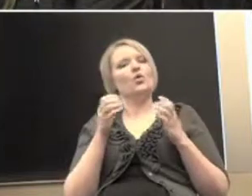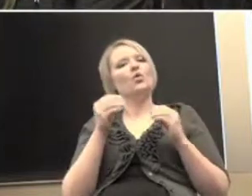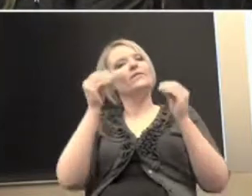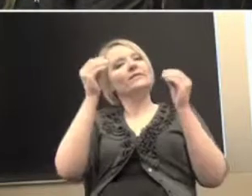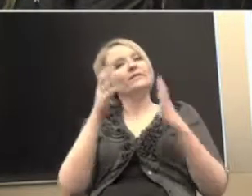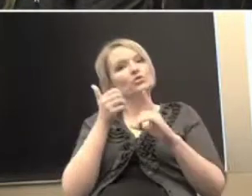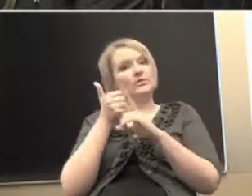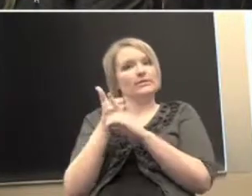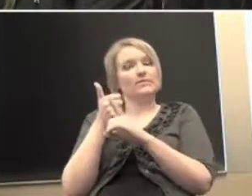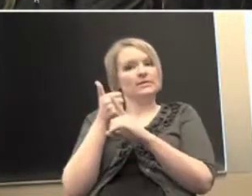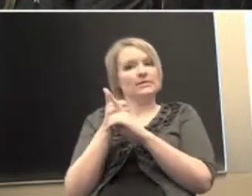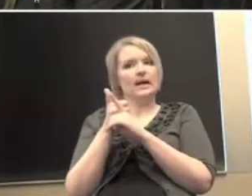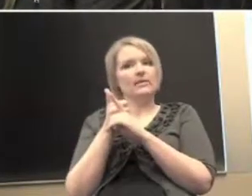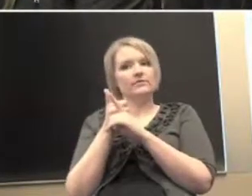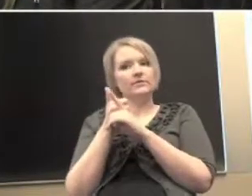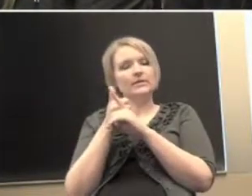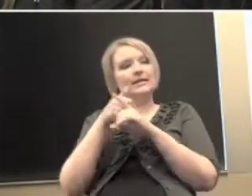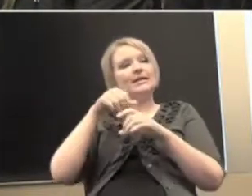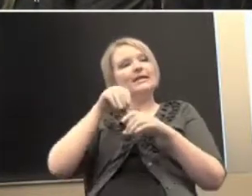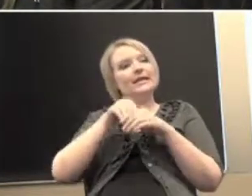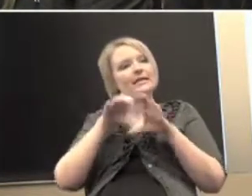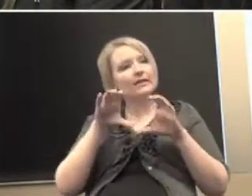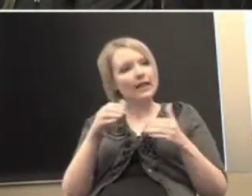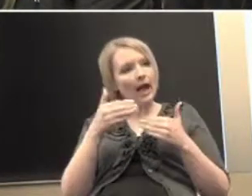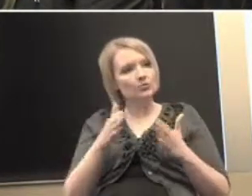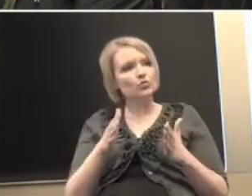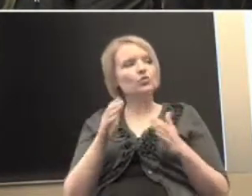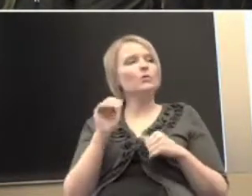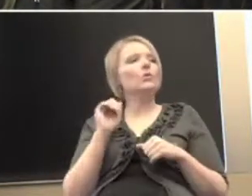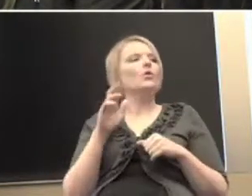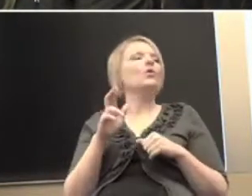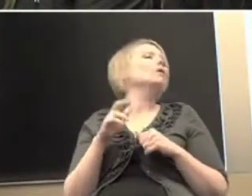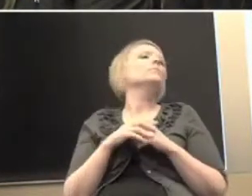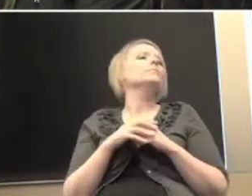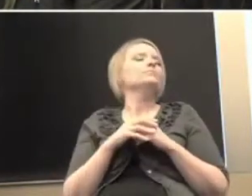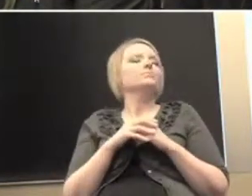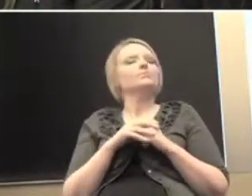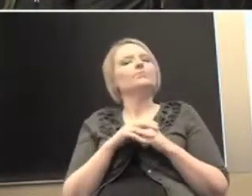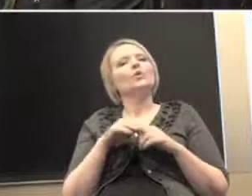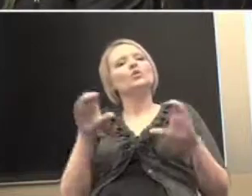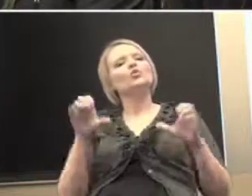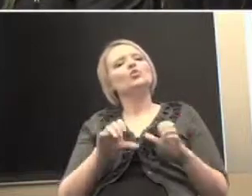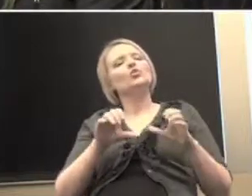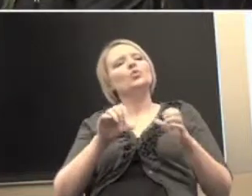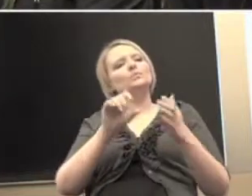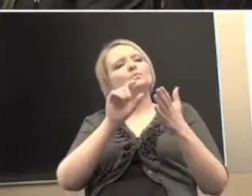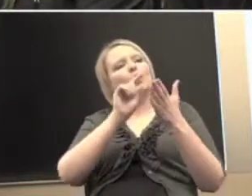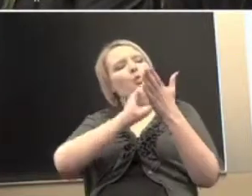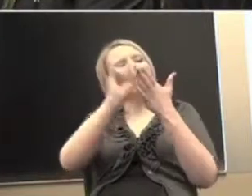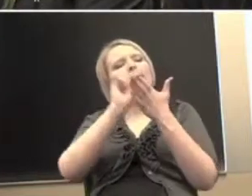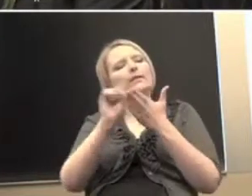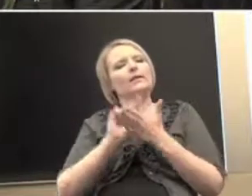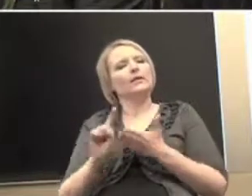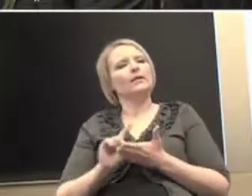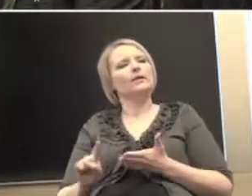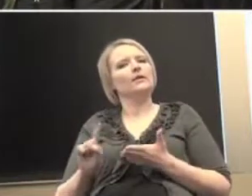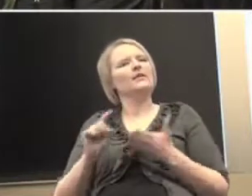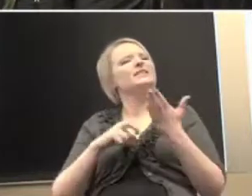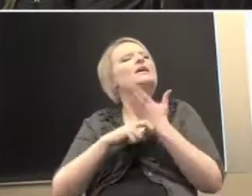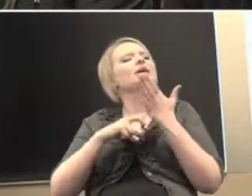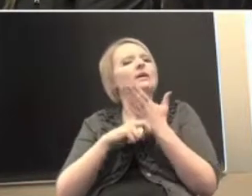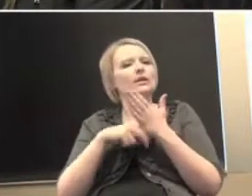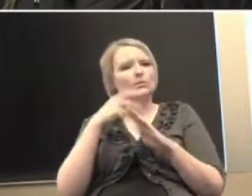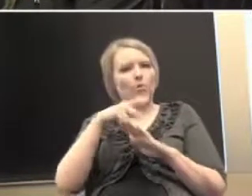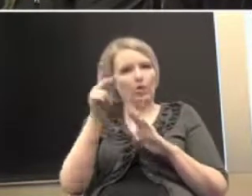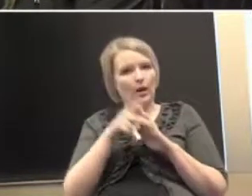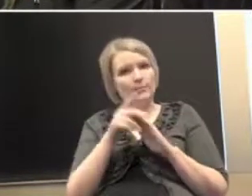teachers themselves in the classroom, we would say doing a weekly ticket